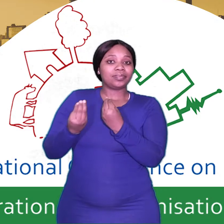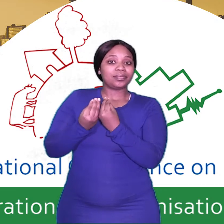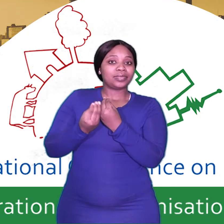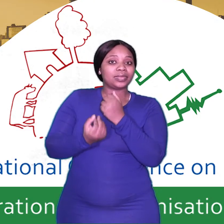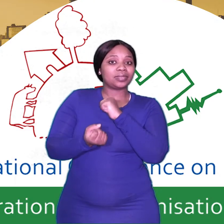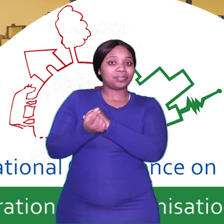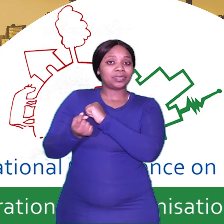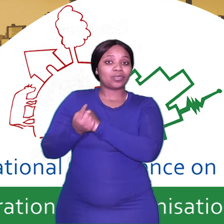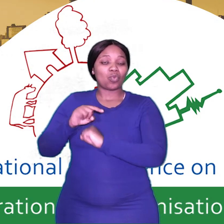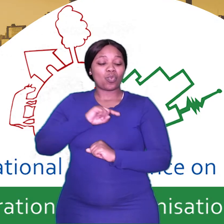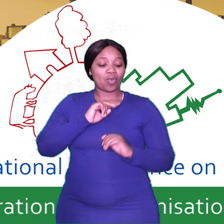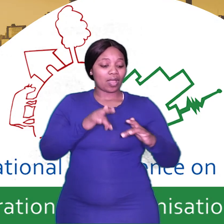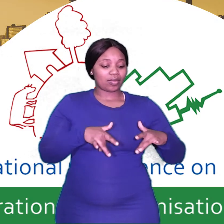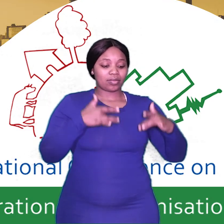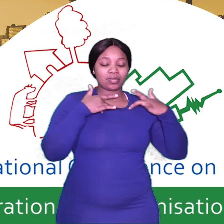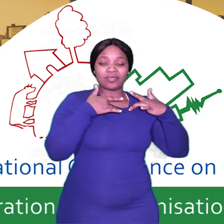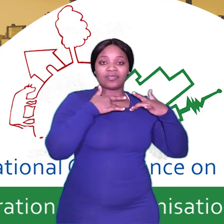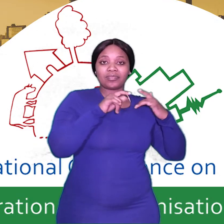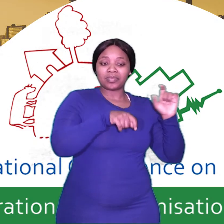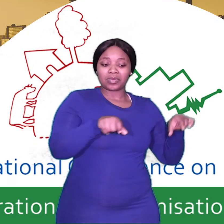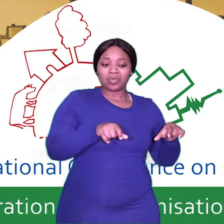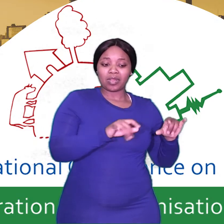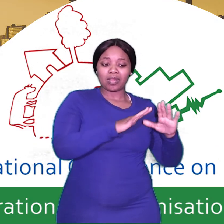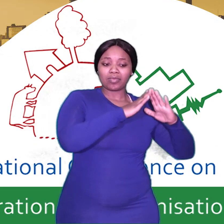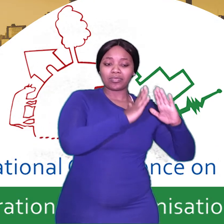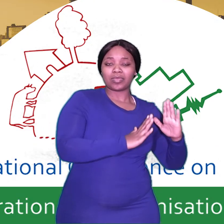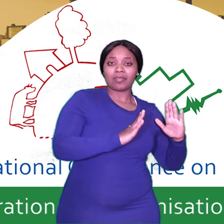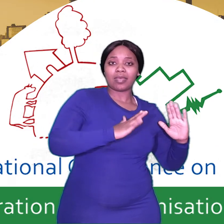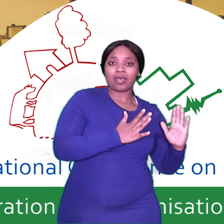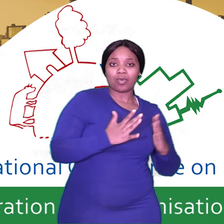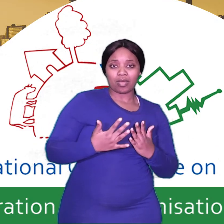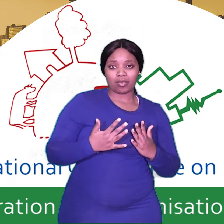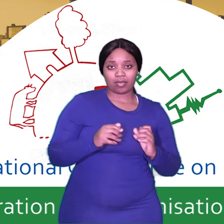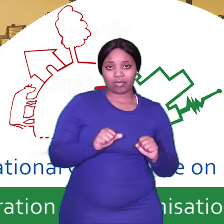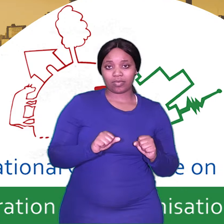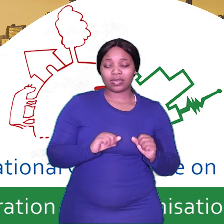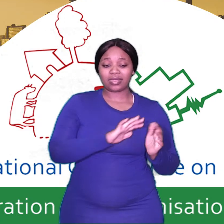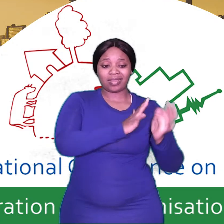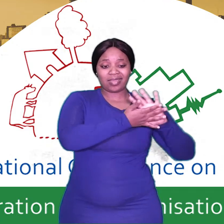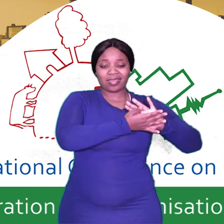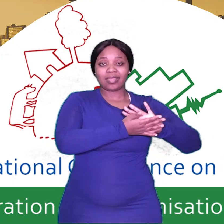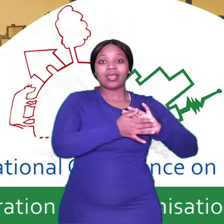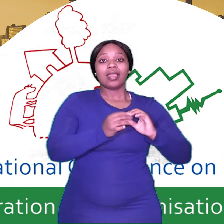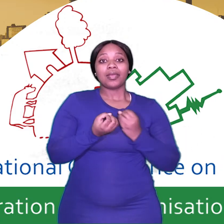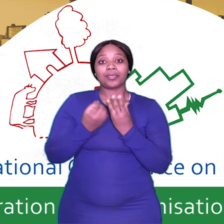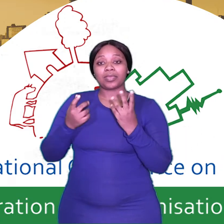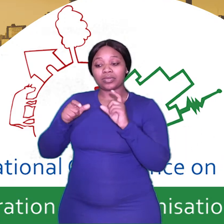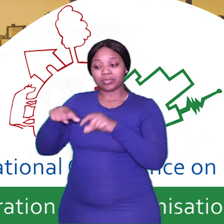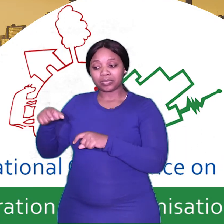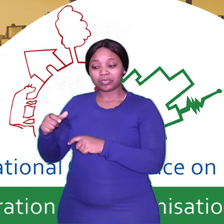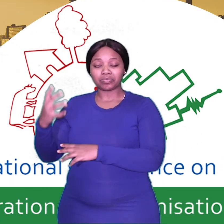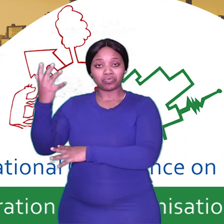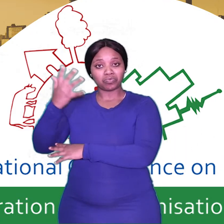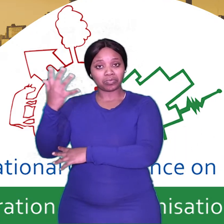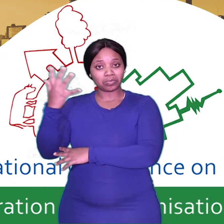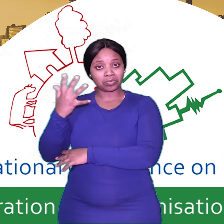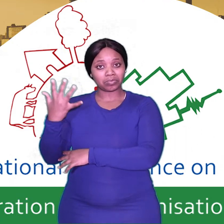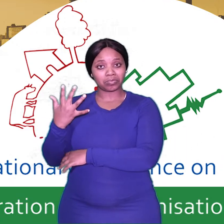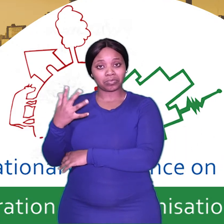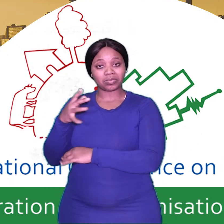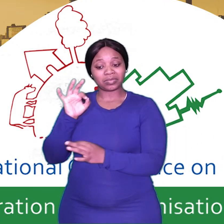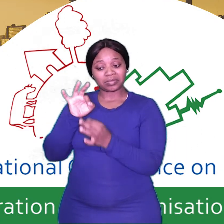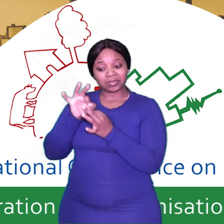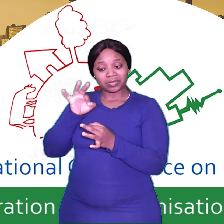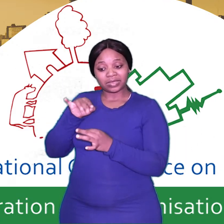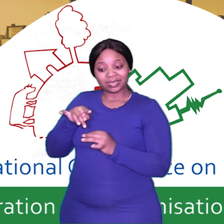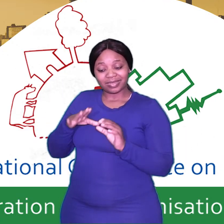And most presenters, particularly in the second session, appear to take the view that although the South African government